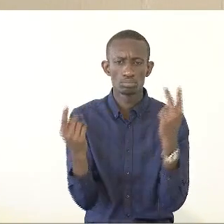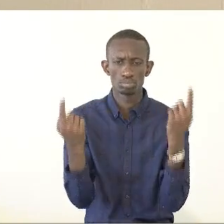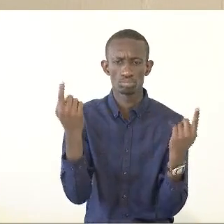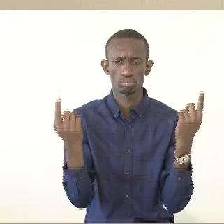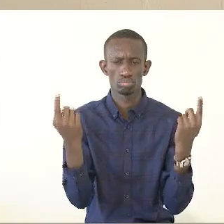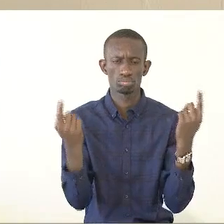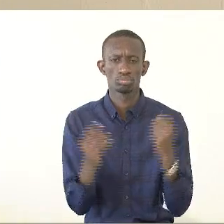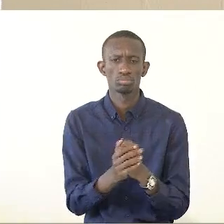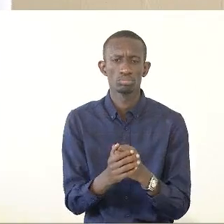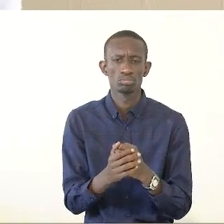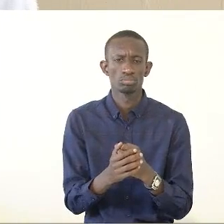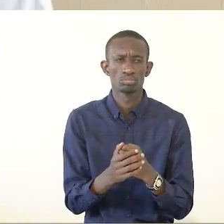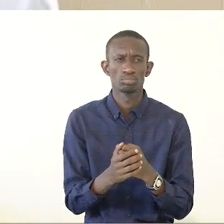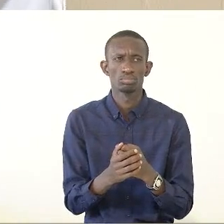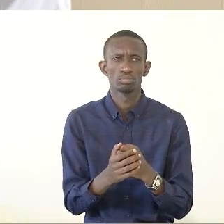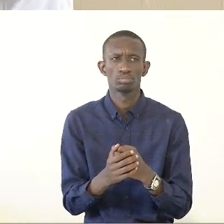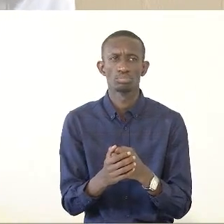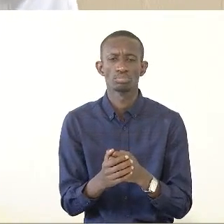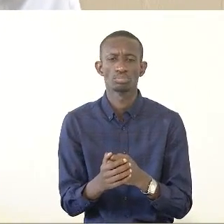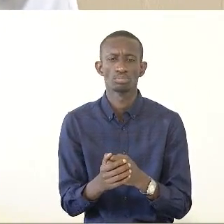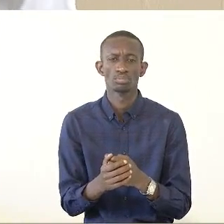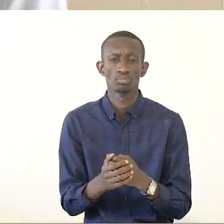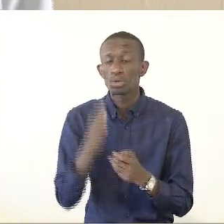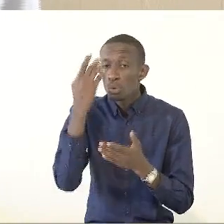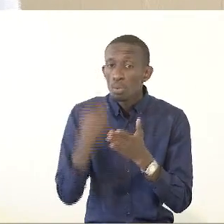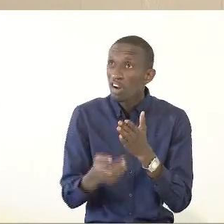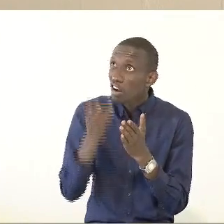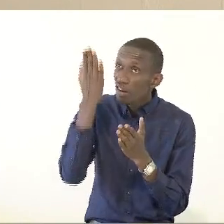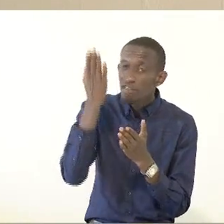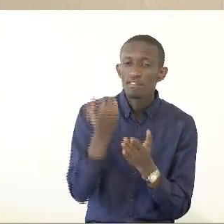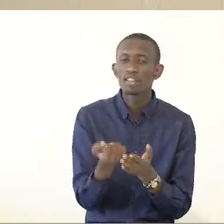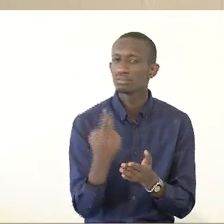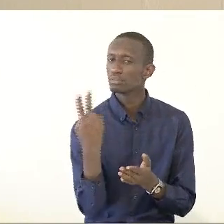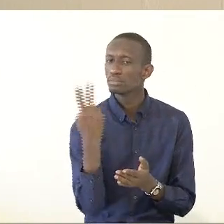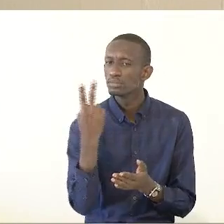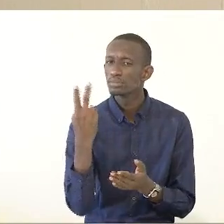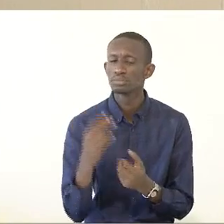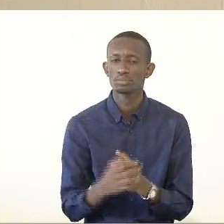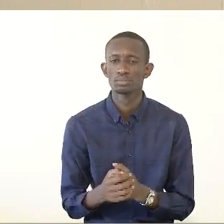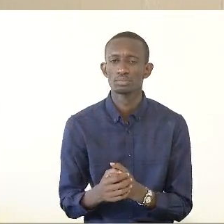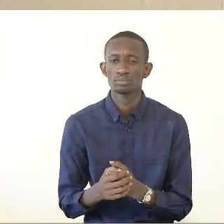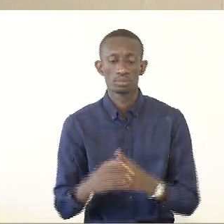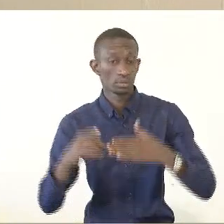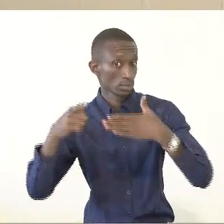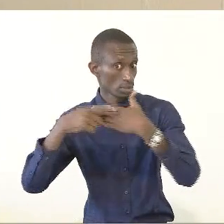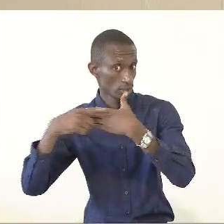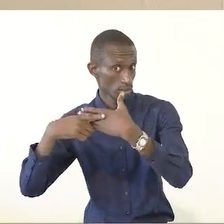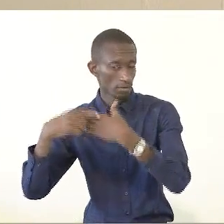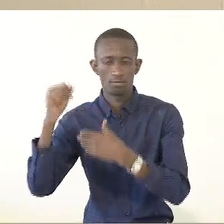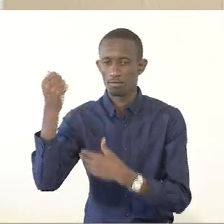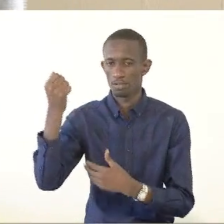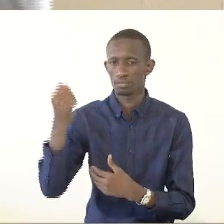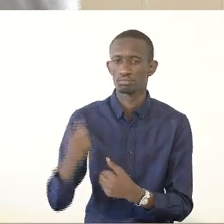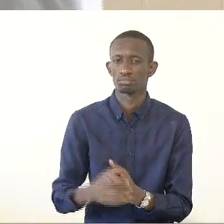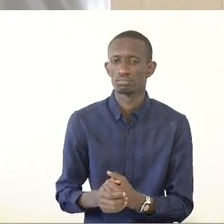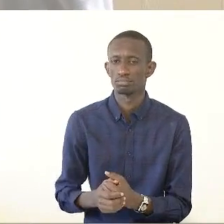and +2. That's why I have 2 here and -5 here.